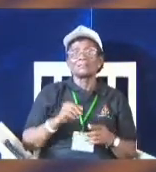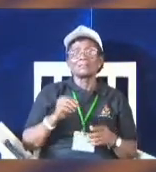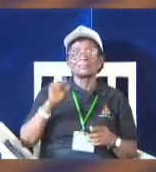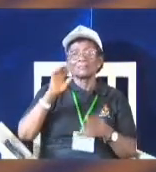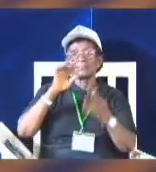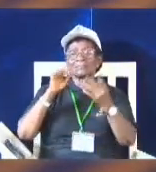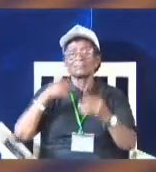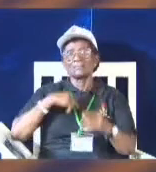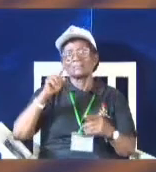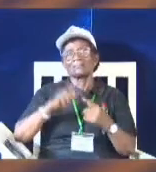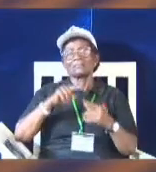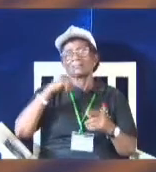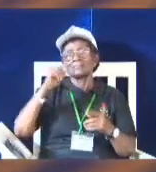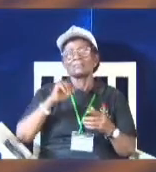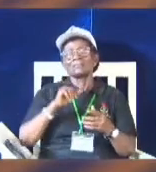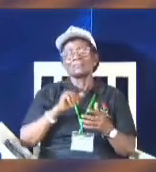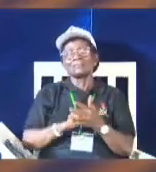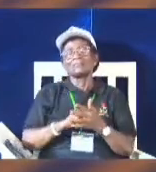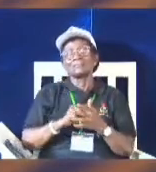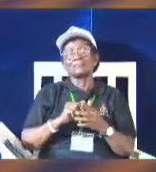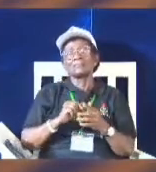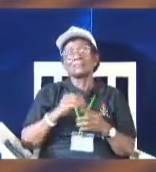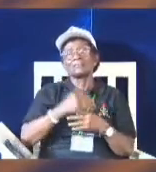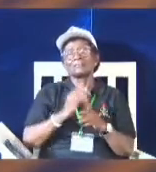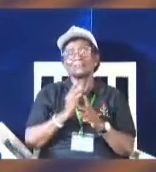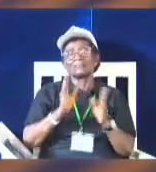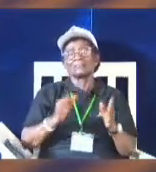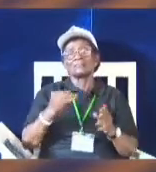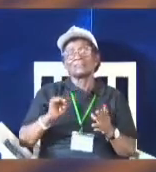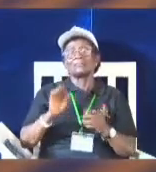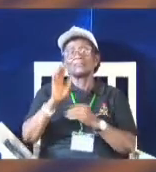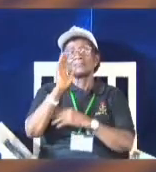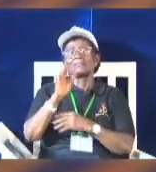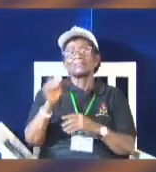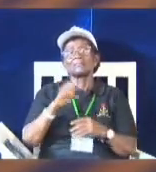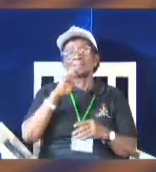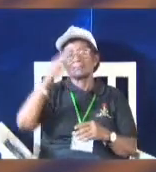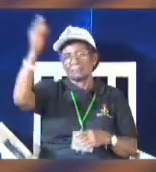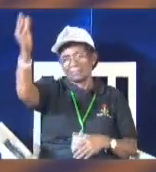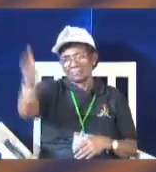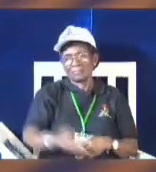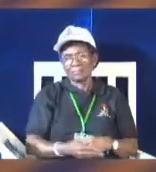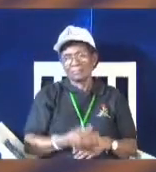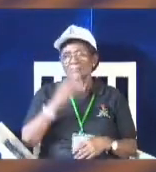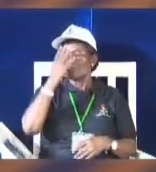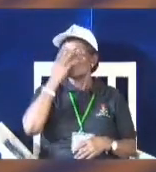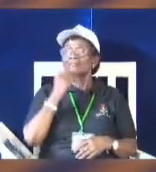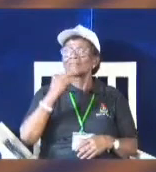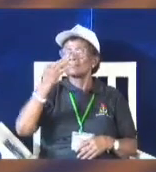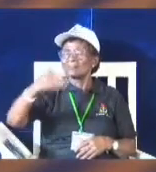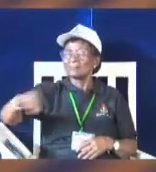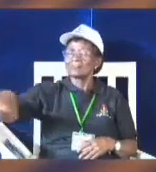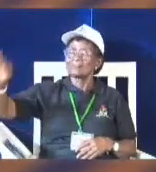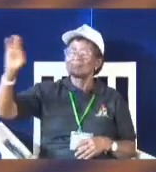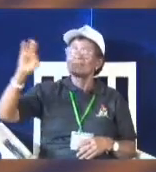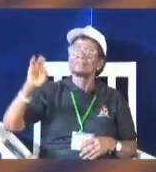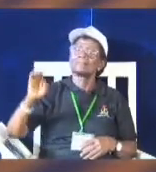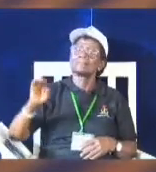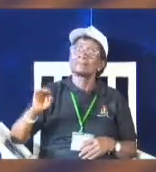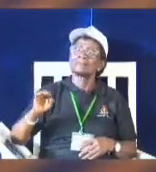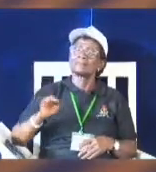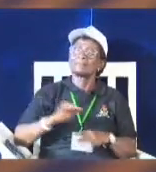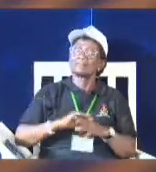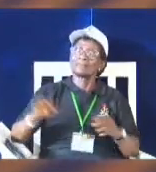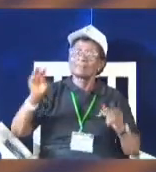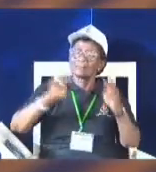you're welcome. Sleep on, but don't worry, I will be sleeping somewhere near you.